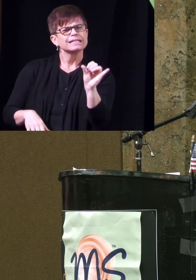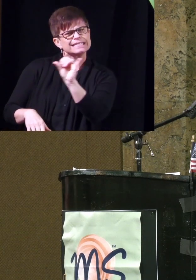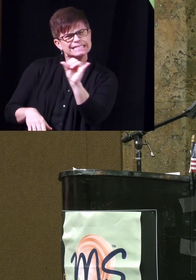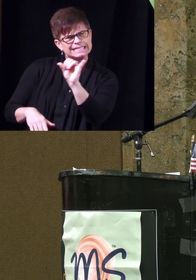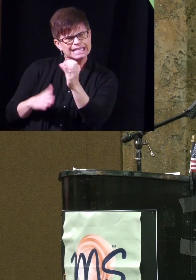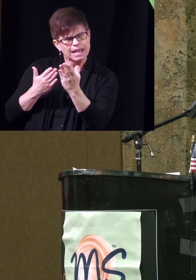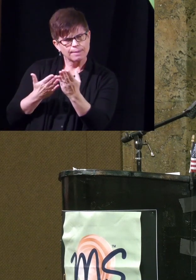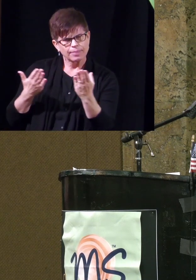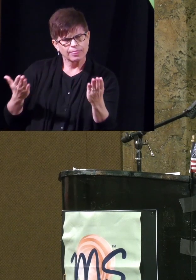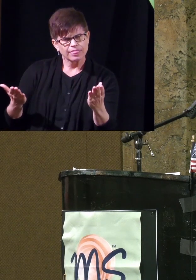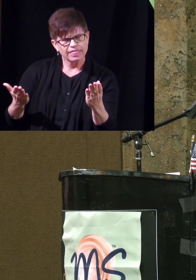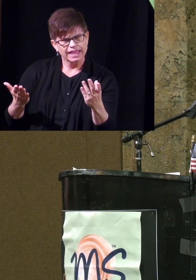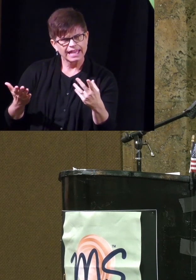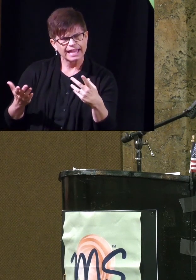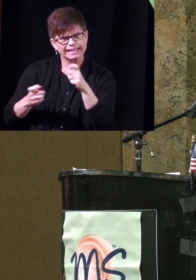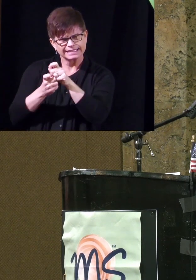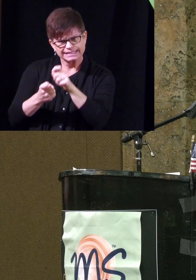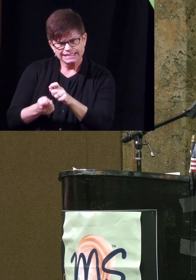presented here for